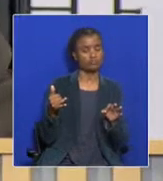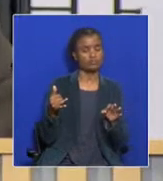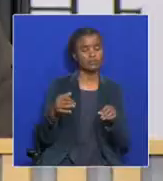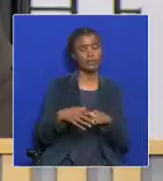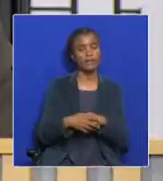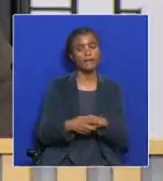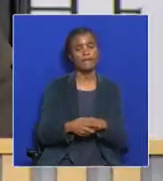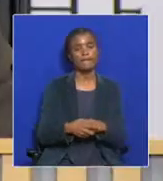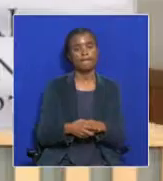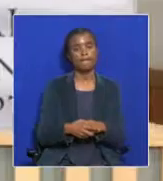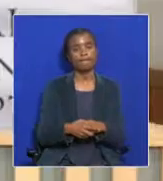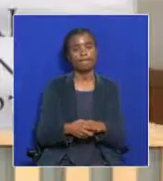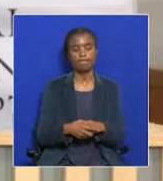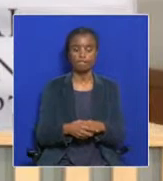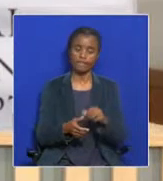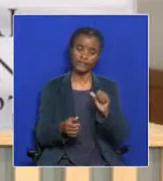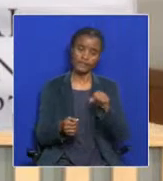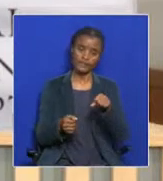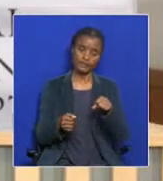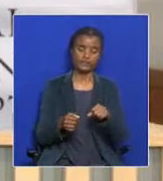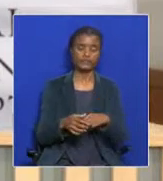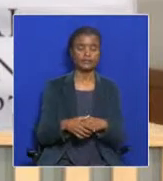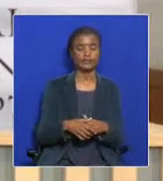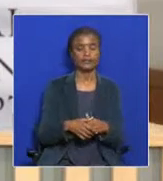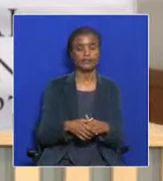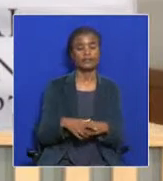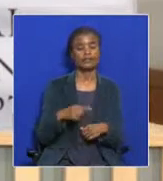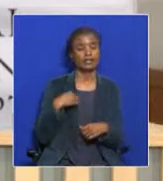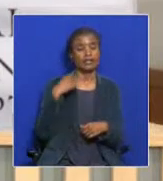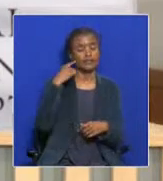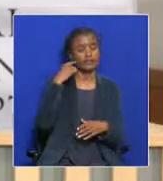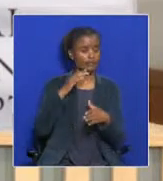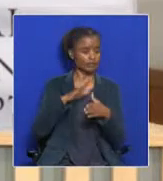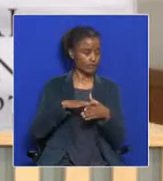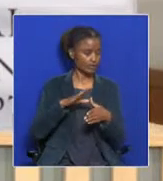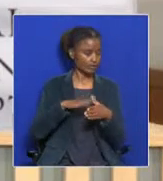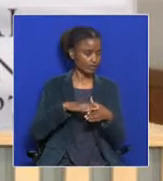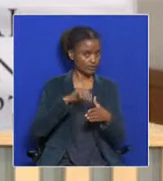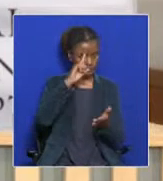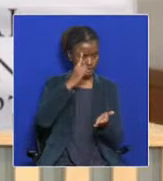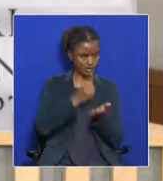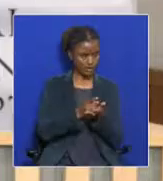Yes, I did, Commissioner. And I think the reason you gave for that decision was that